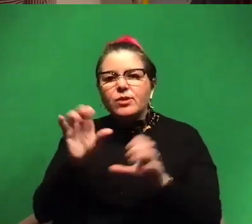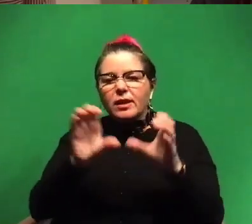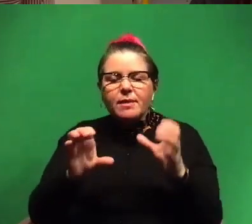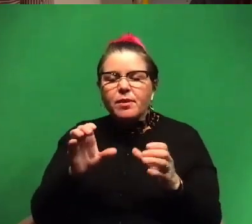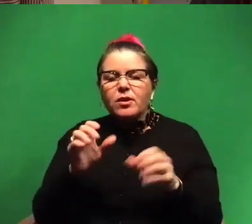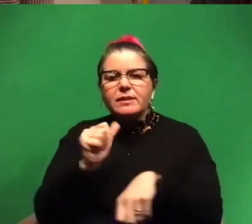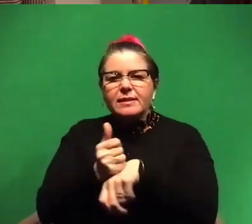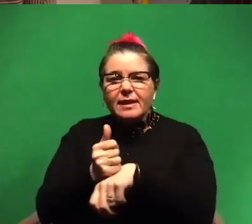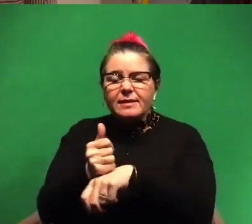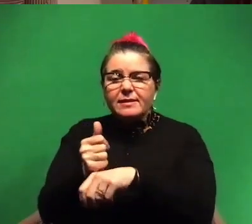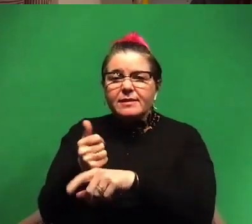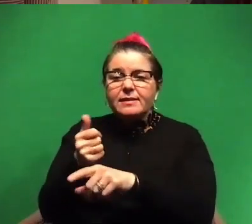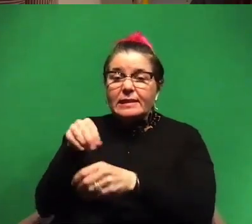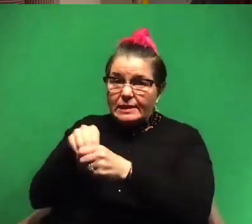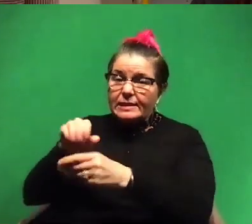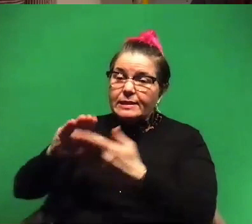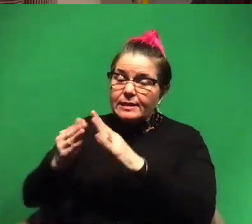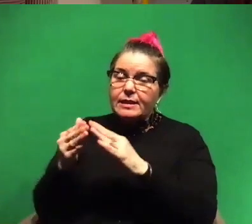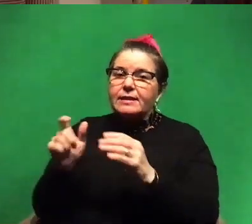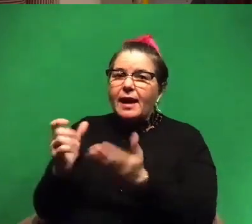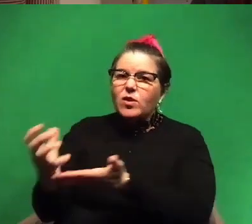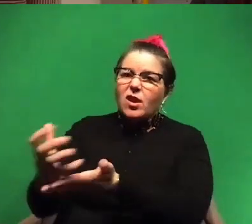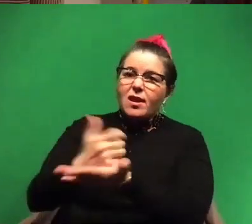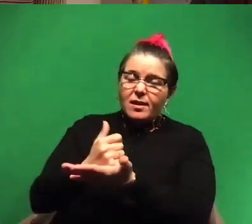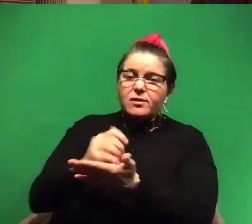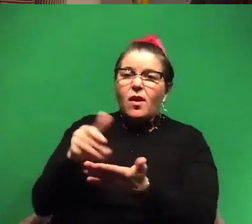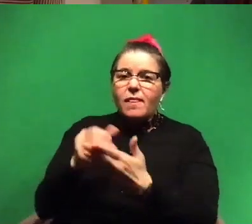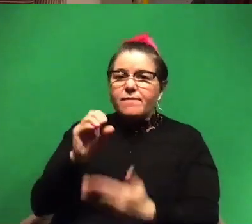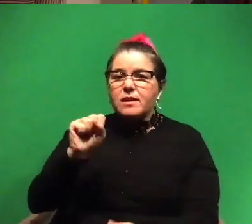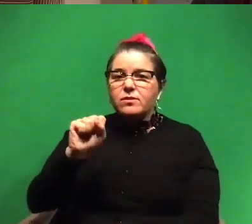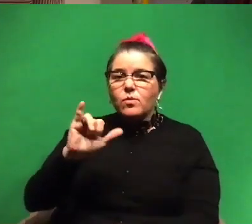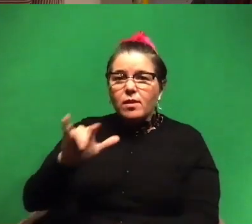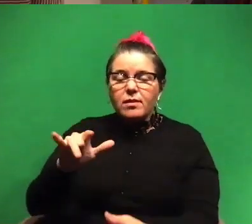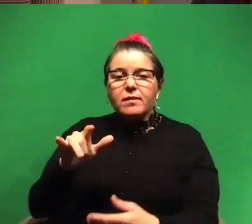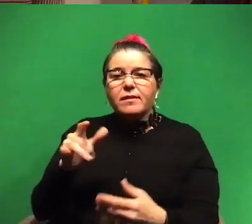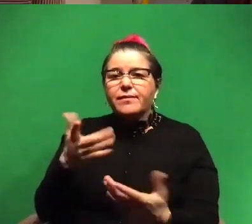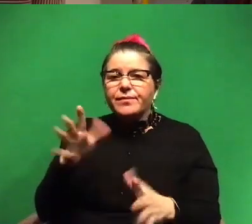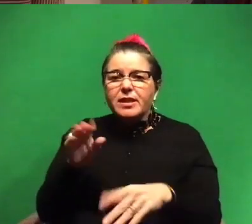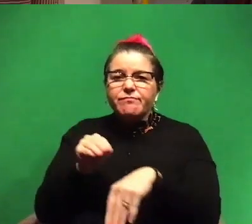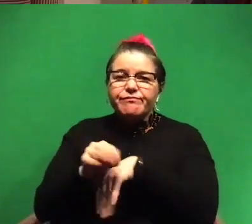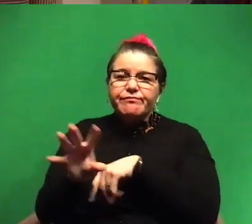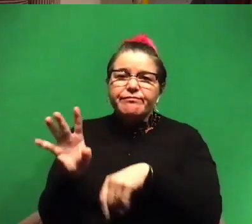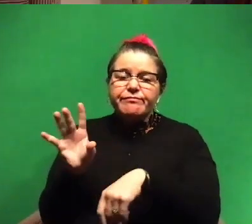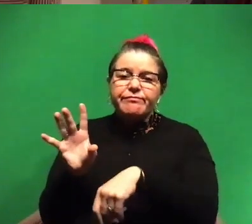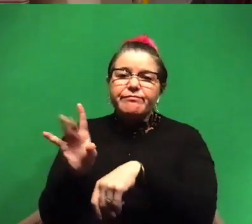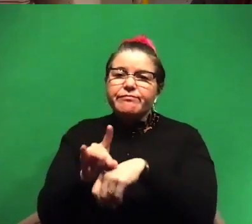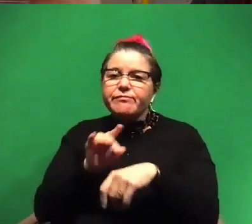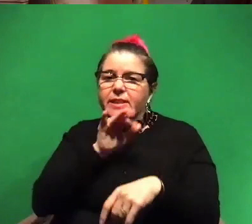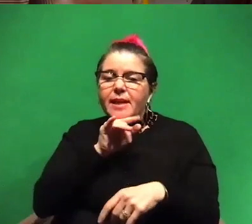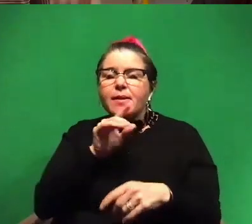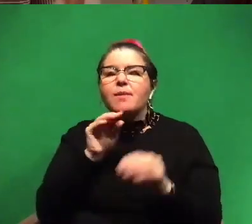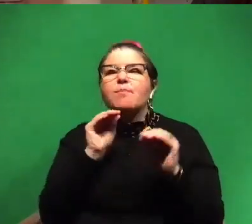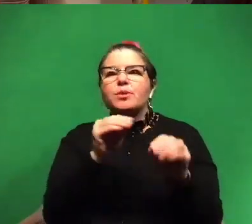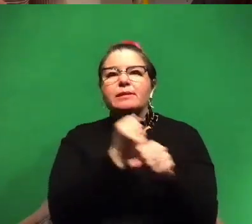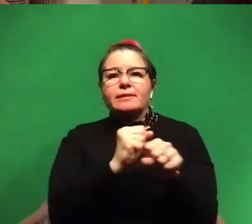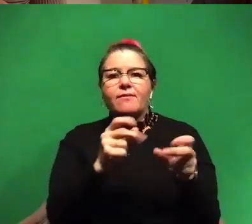in cities where they have to collect all of the soil that's has contamination and put it in a safe place. So they'll